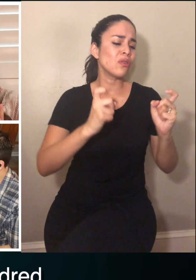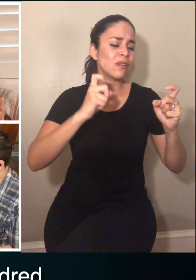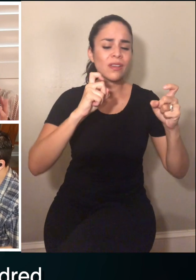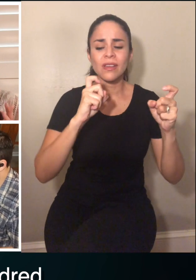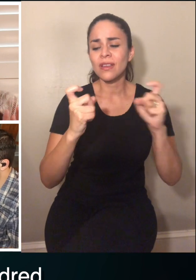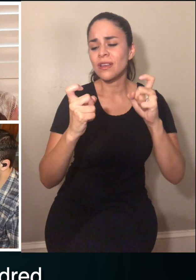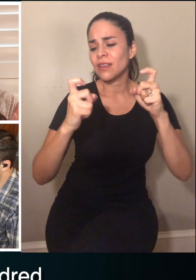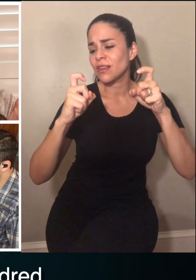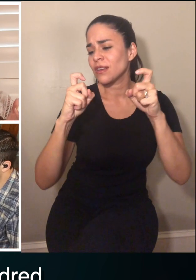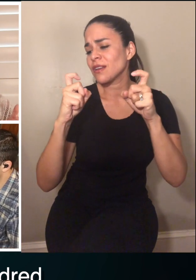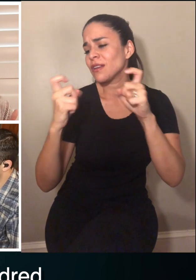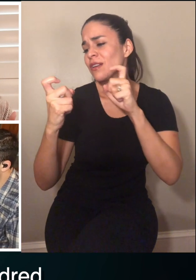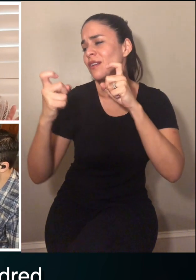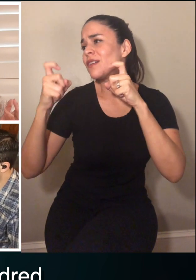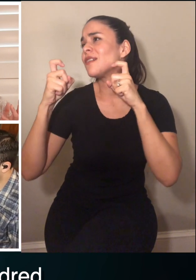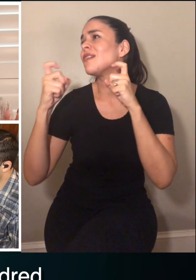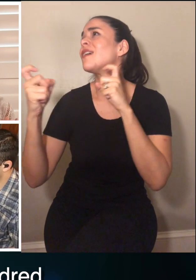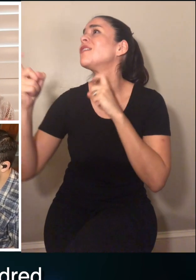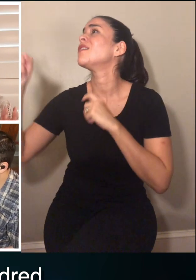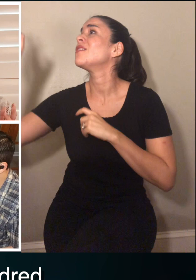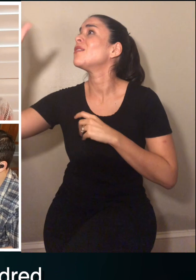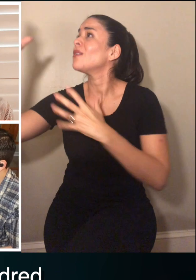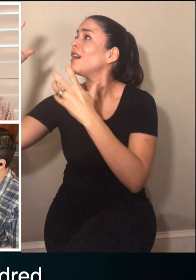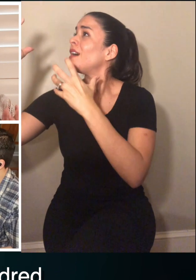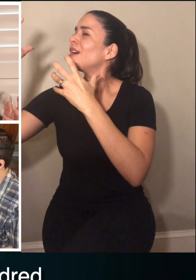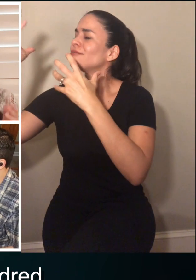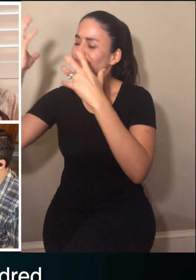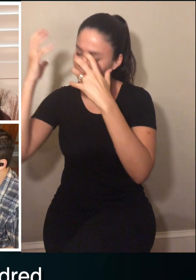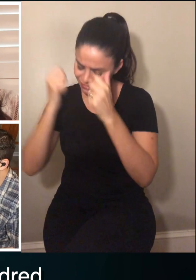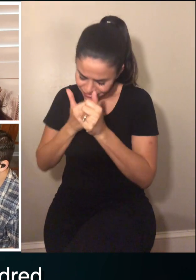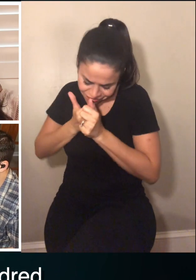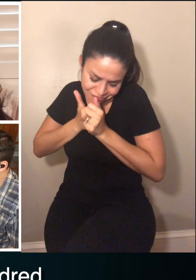evolving in pursuit of what you say.